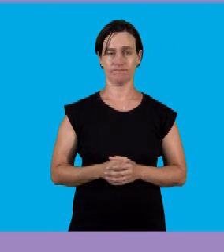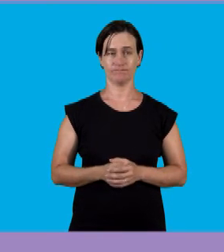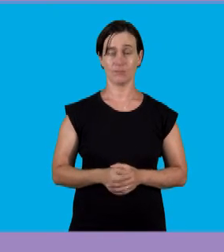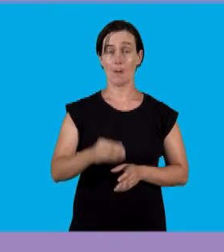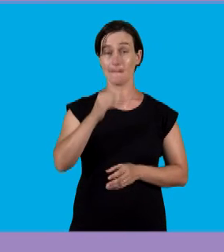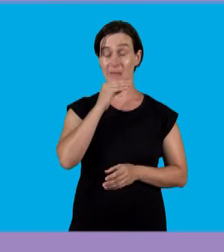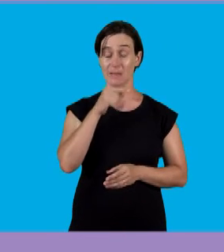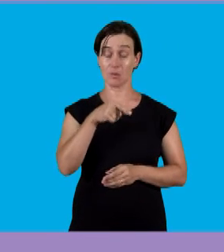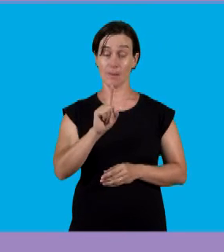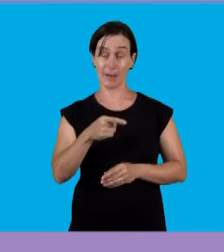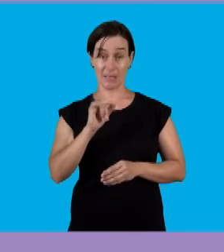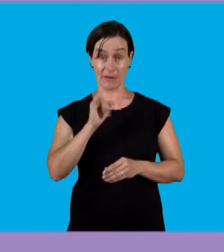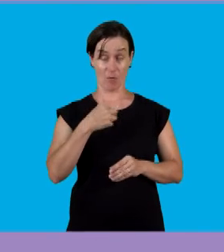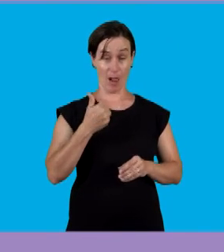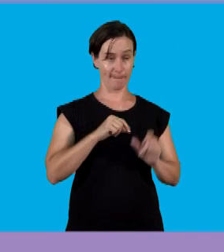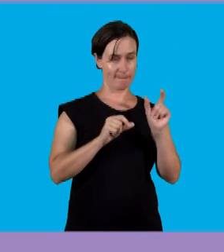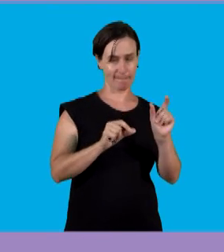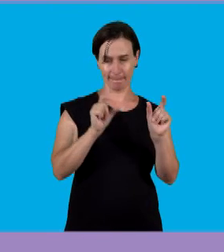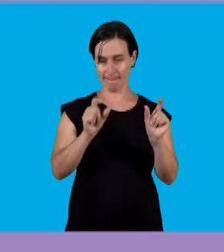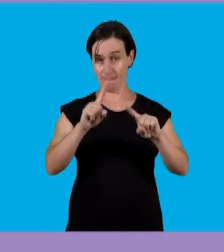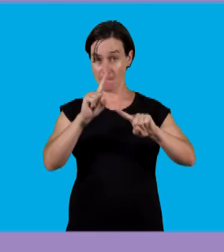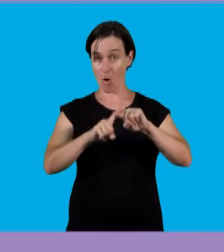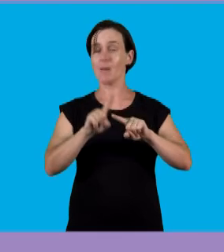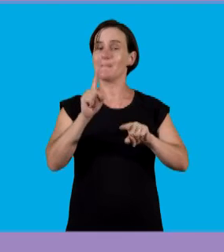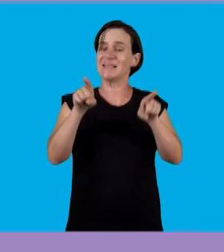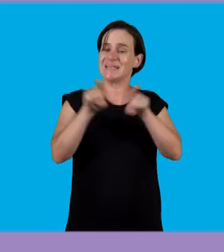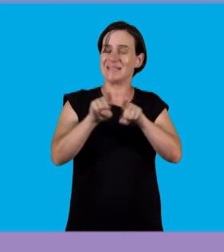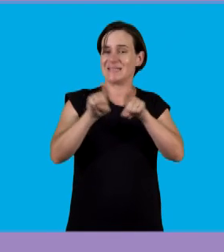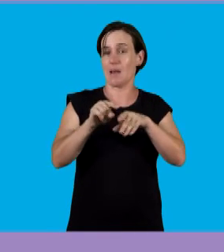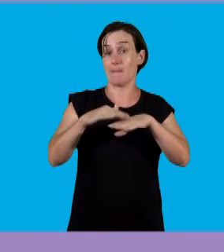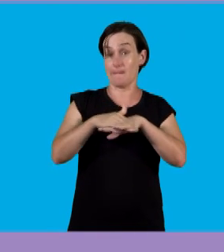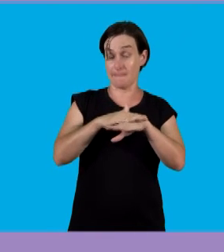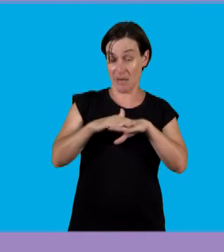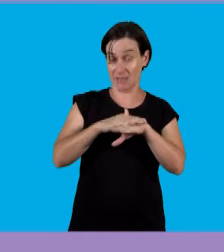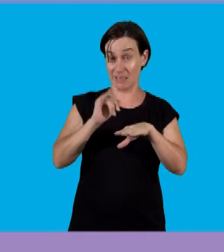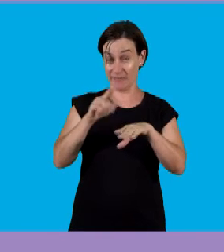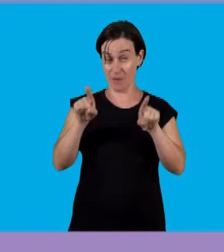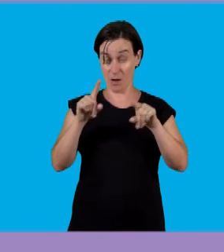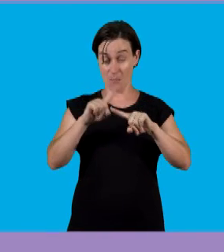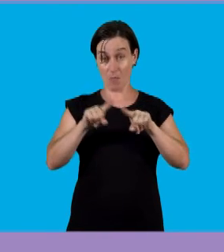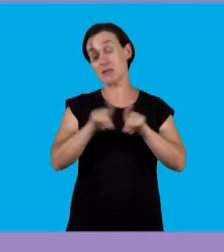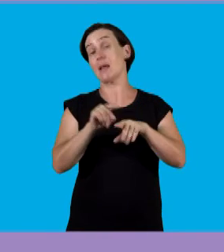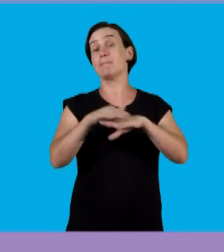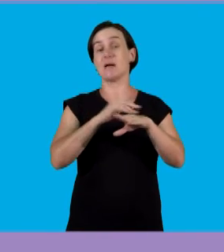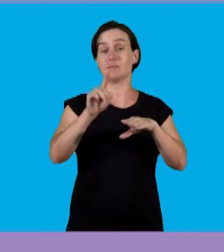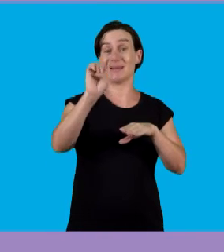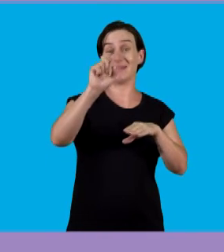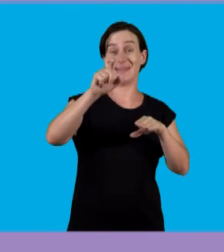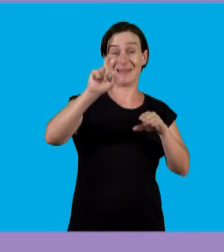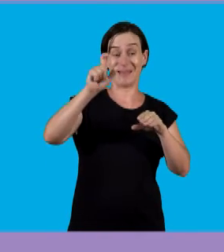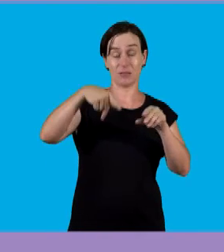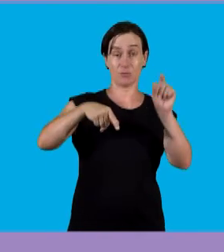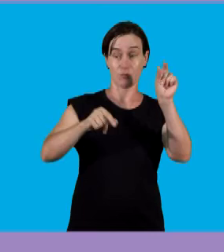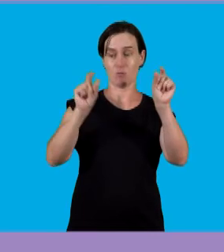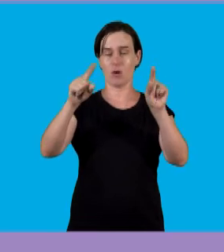q. So here we are going to multiply, and remember, when we are multiplying the same base, we add the exponents. When we